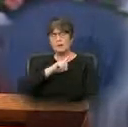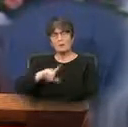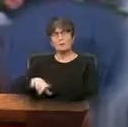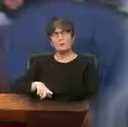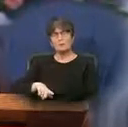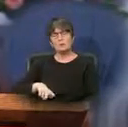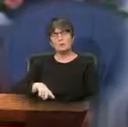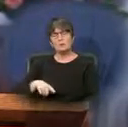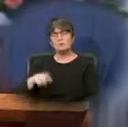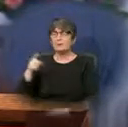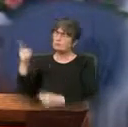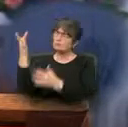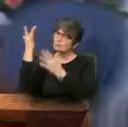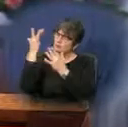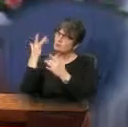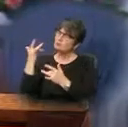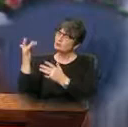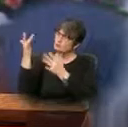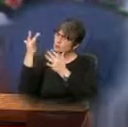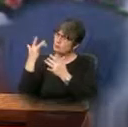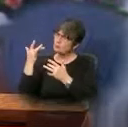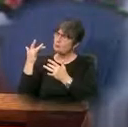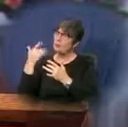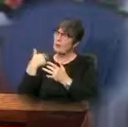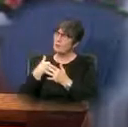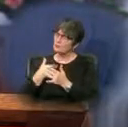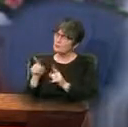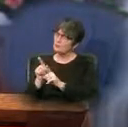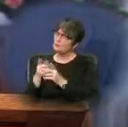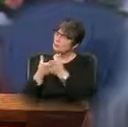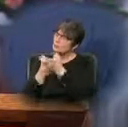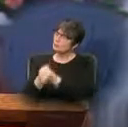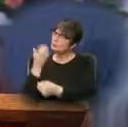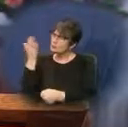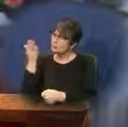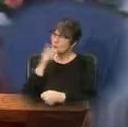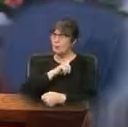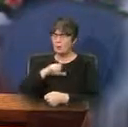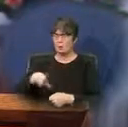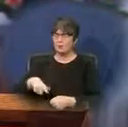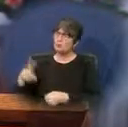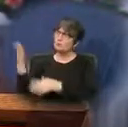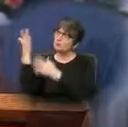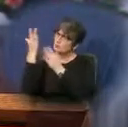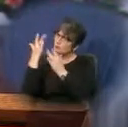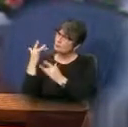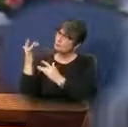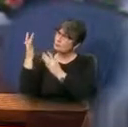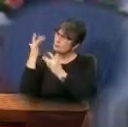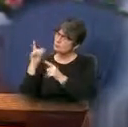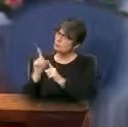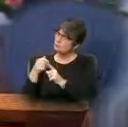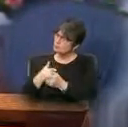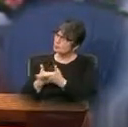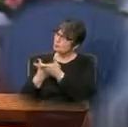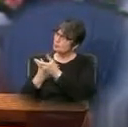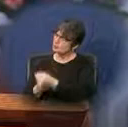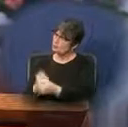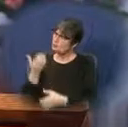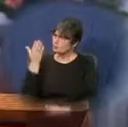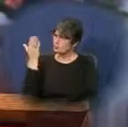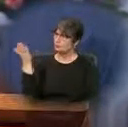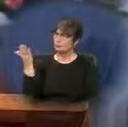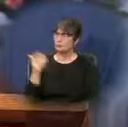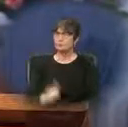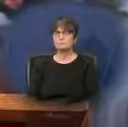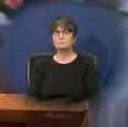Lord, let your mercy be on us as we place our trust in you. Lord, let your mercy be on us as we place our